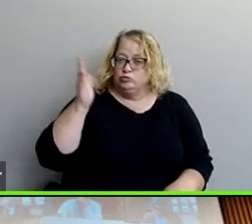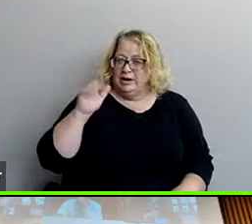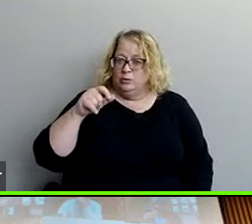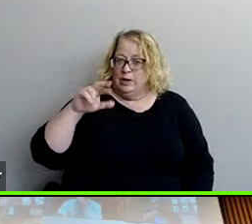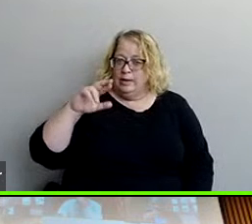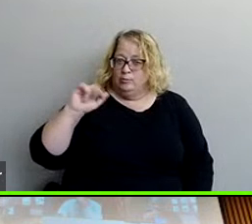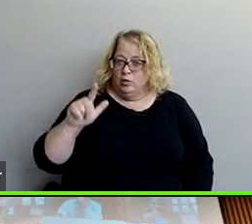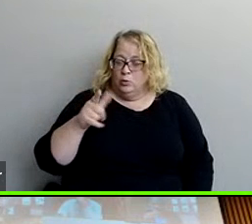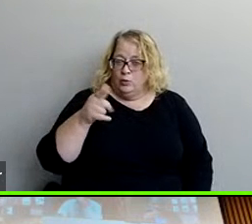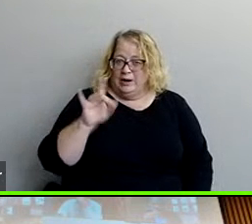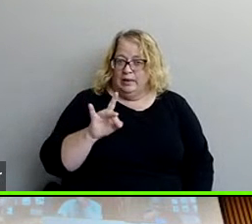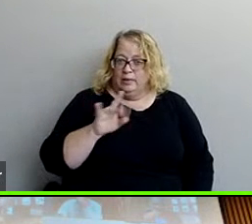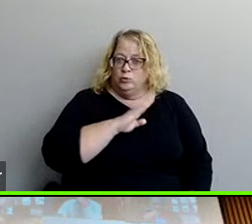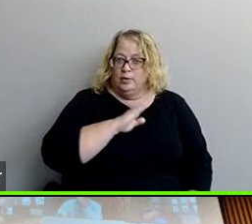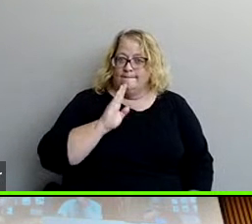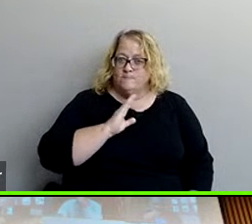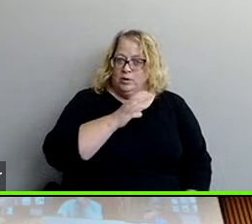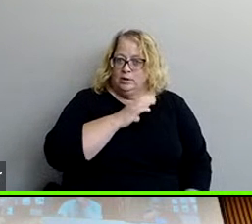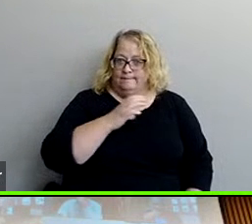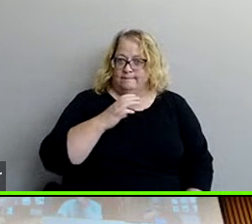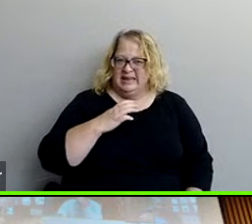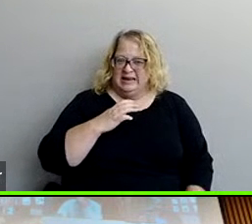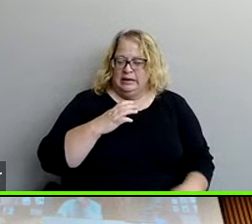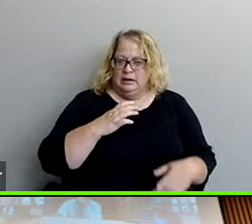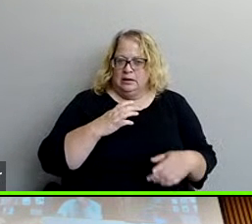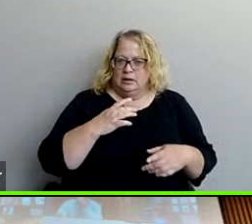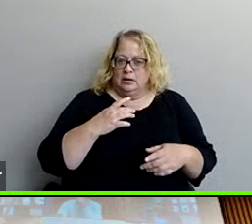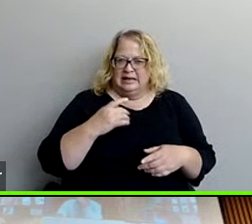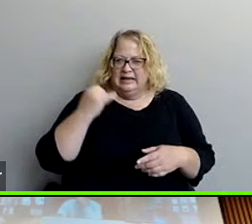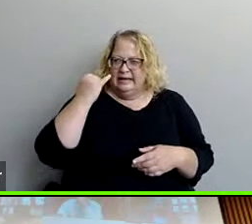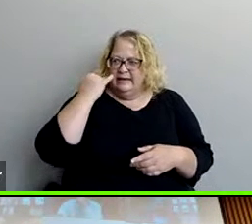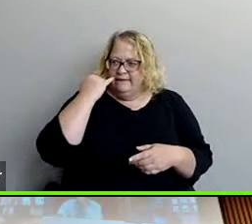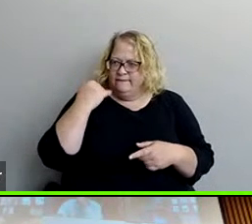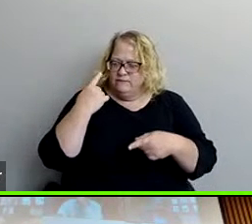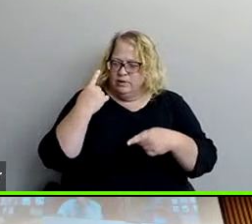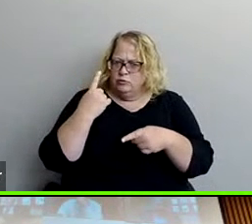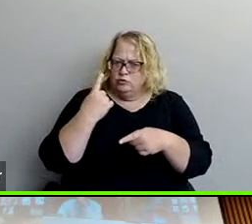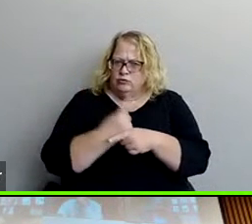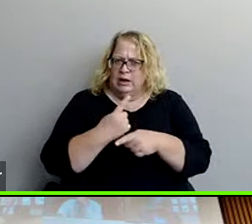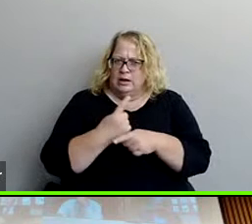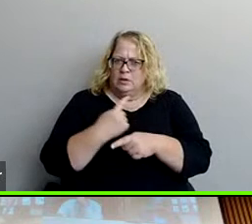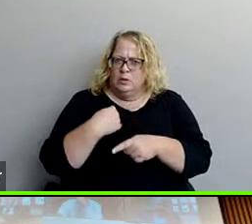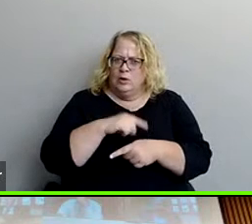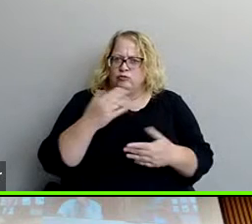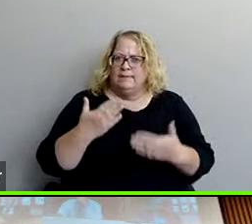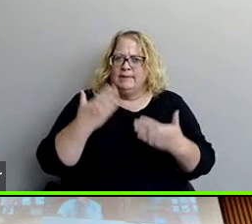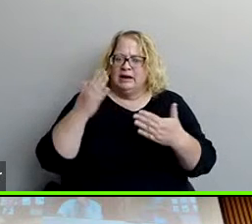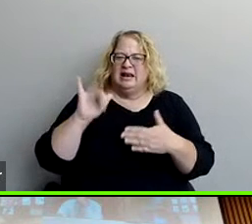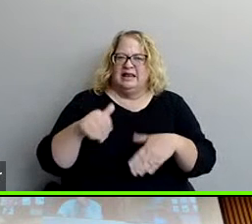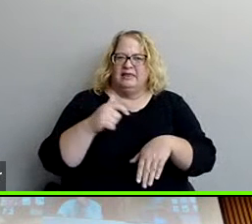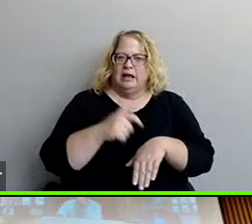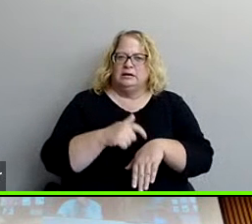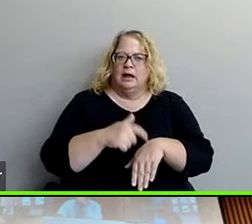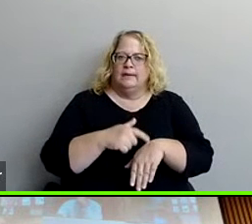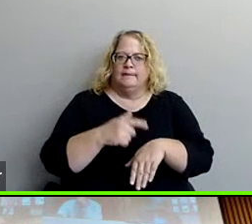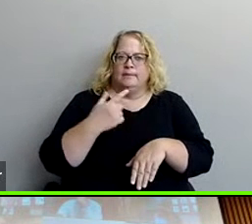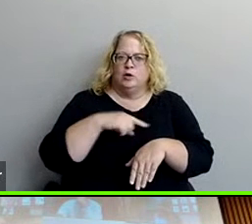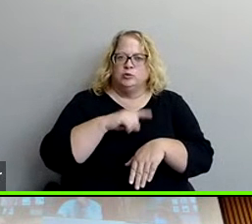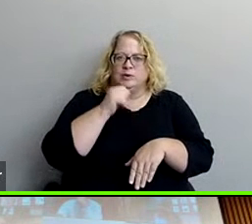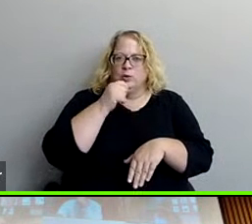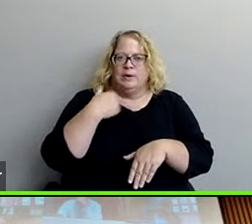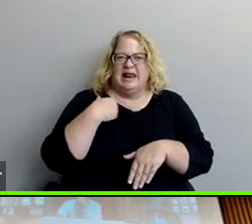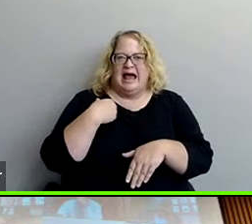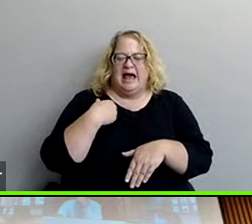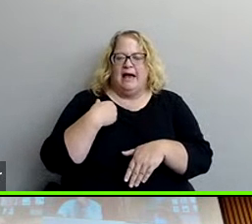please somebody correct me, I had two other members of the policy board with me, that we had recommended at that time because we did not